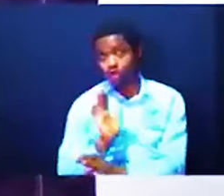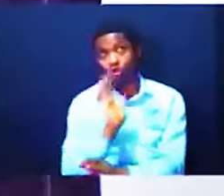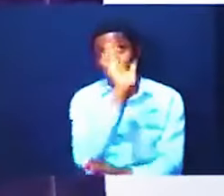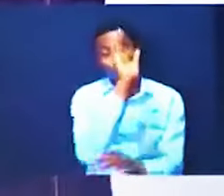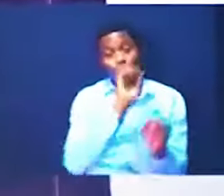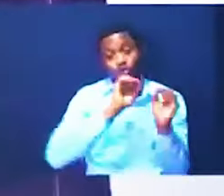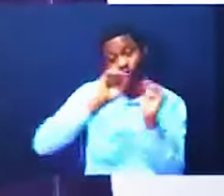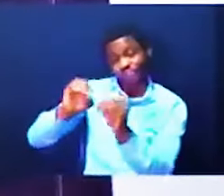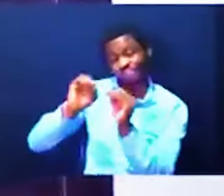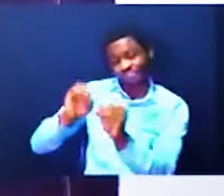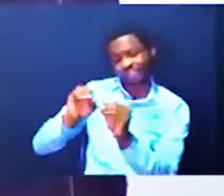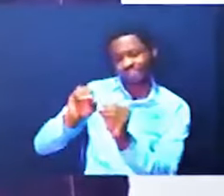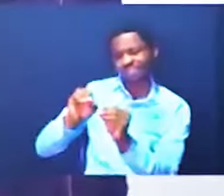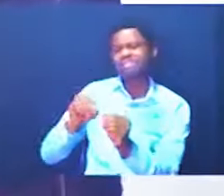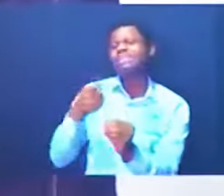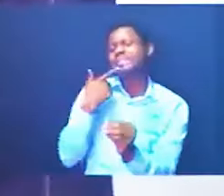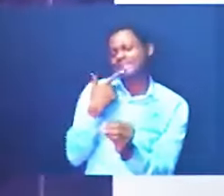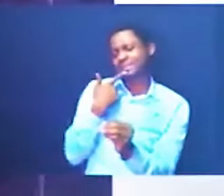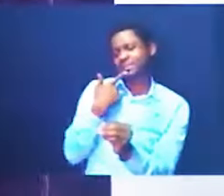said, now,